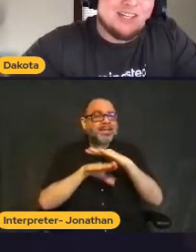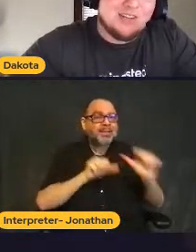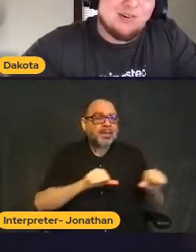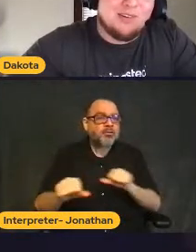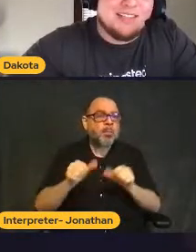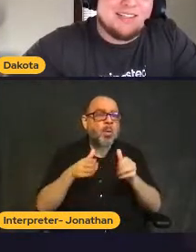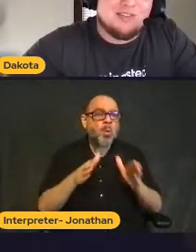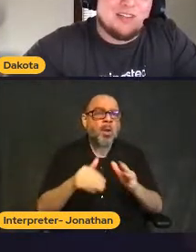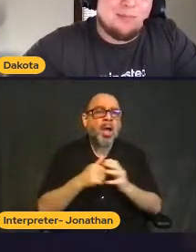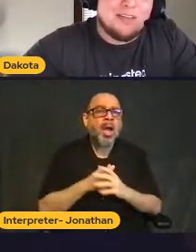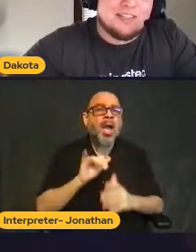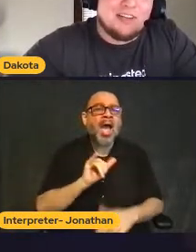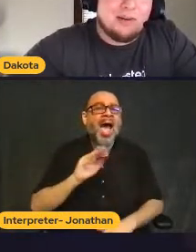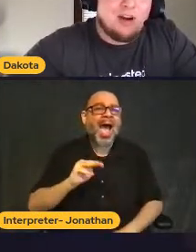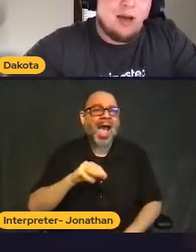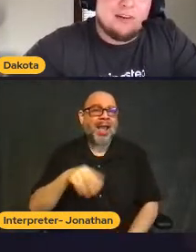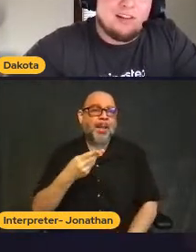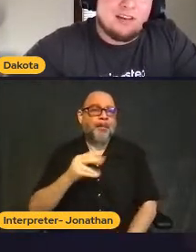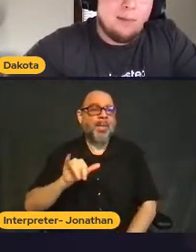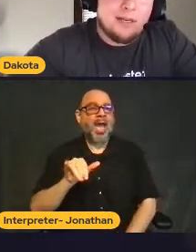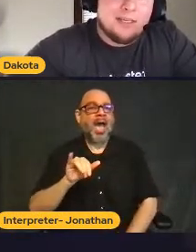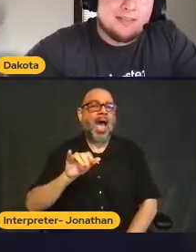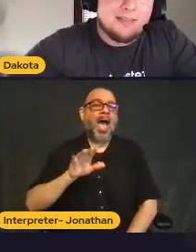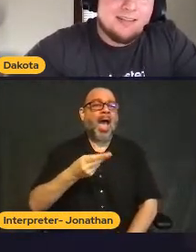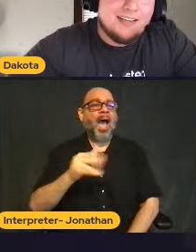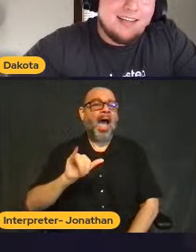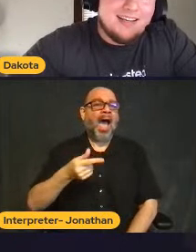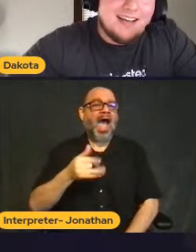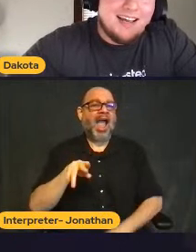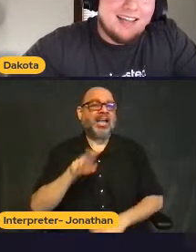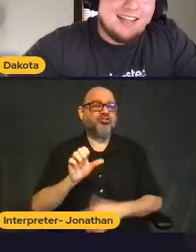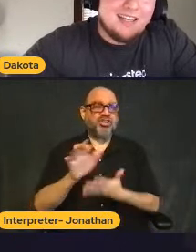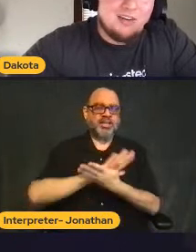IAM hygiene in general is usually a big security problem at a lot of companies.